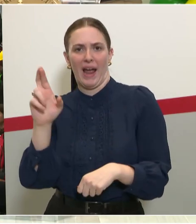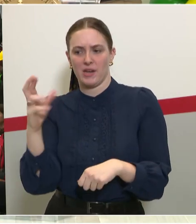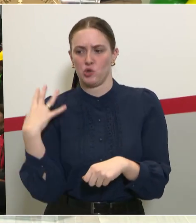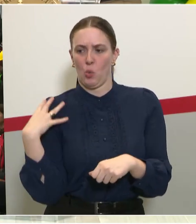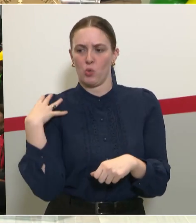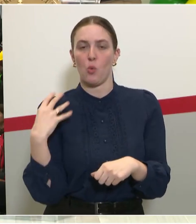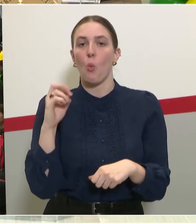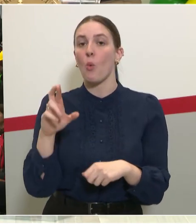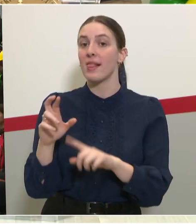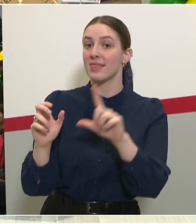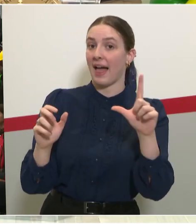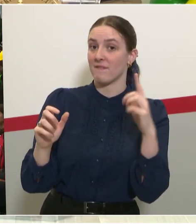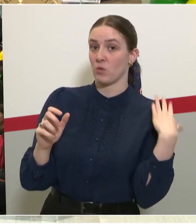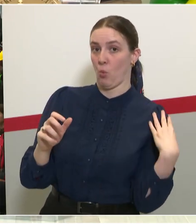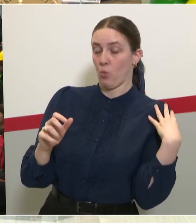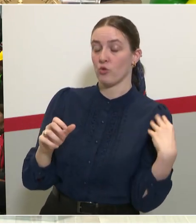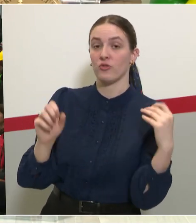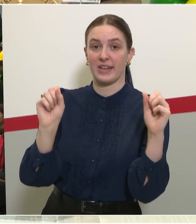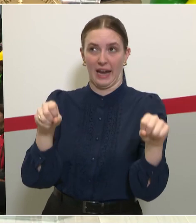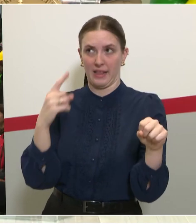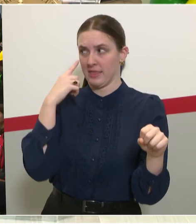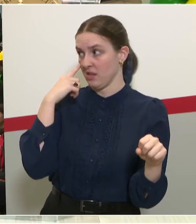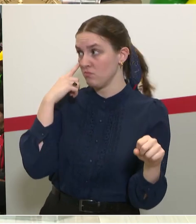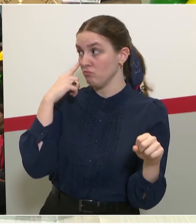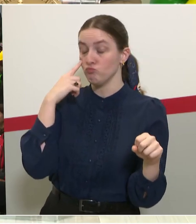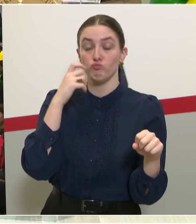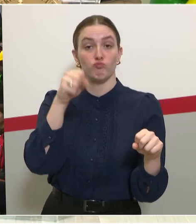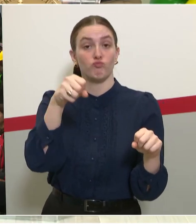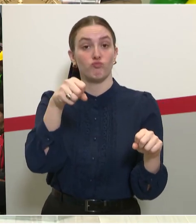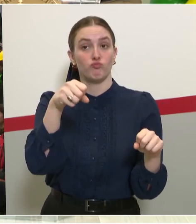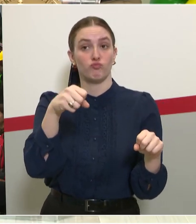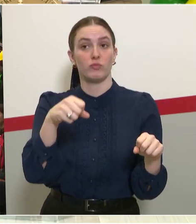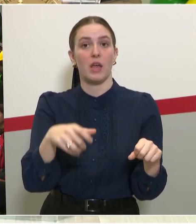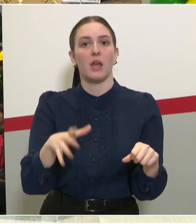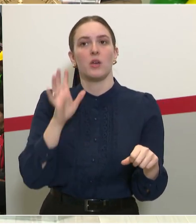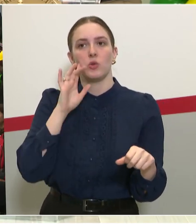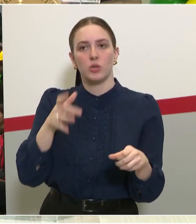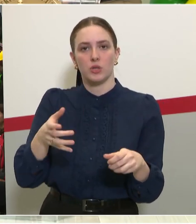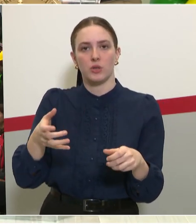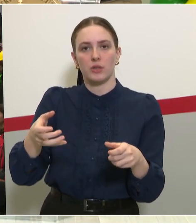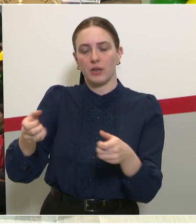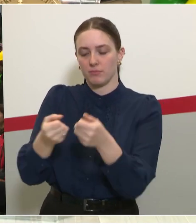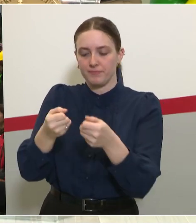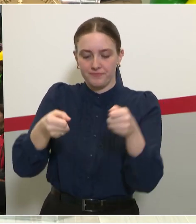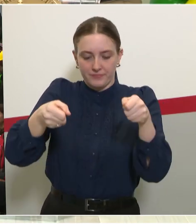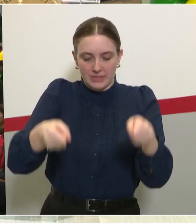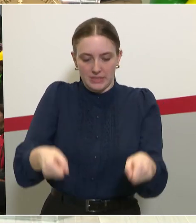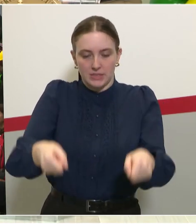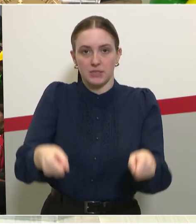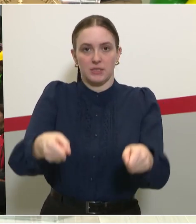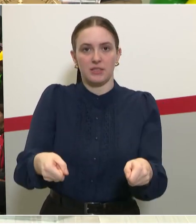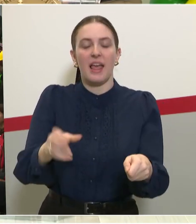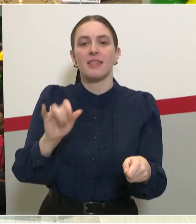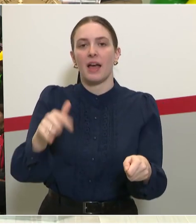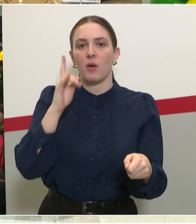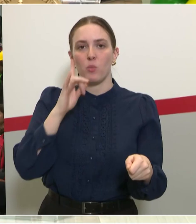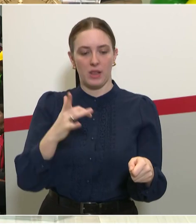I think. Yeah, right shoulder and then left on the side. That will help jumpstart the heart so it's like a